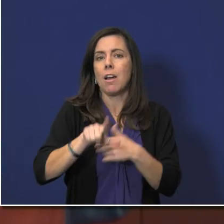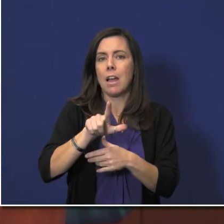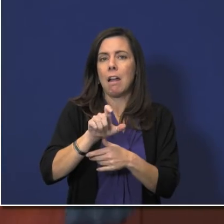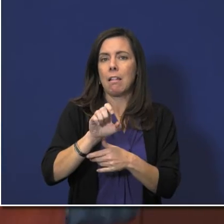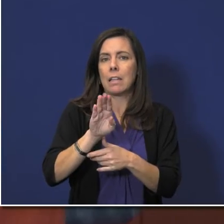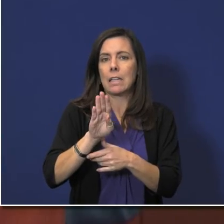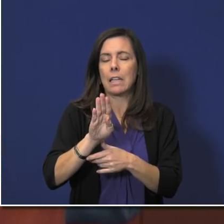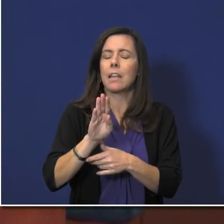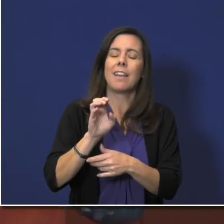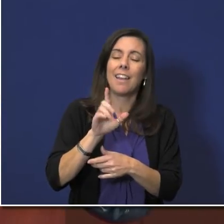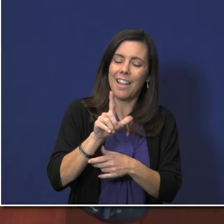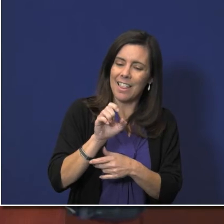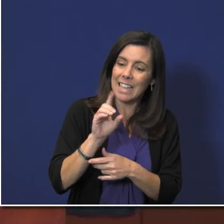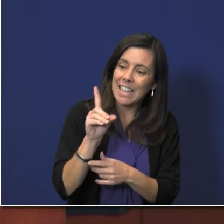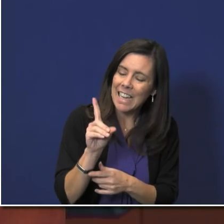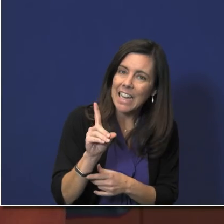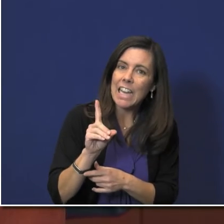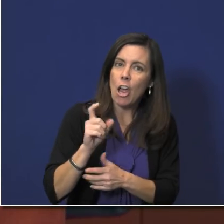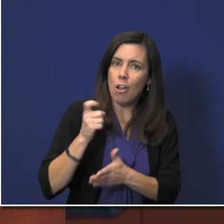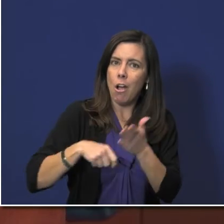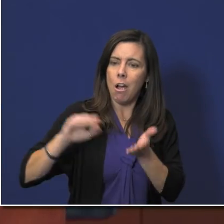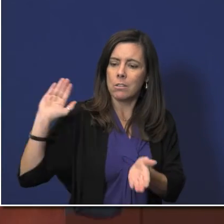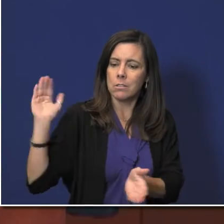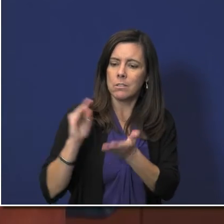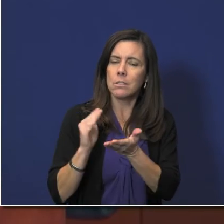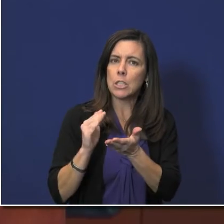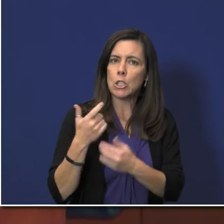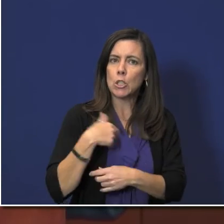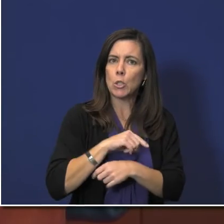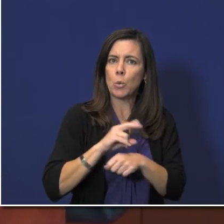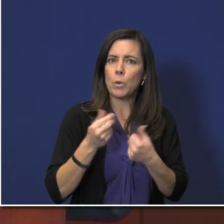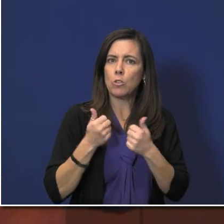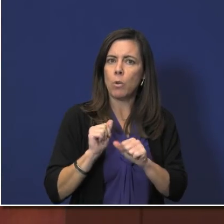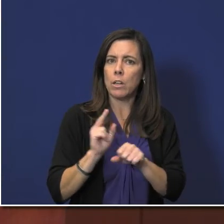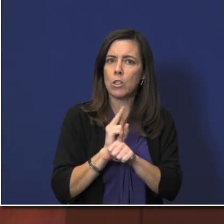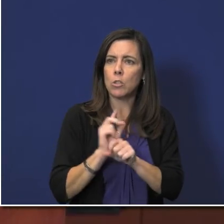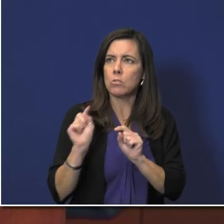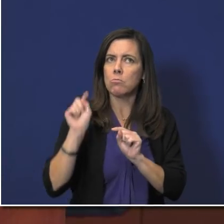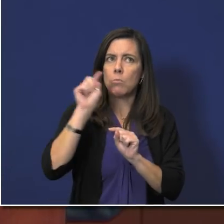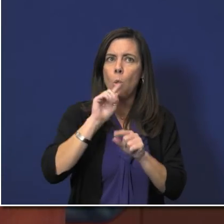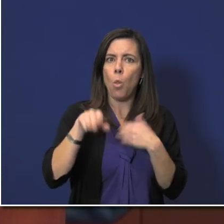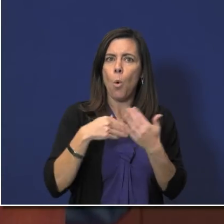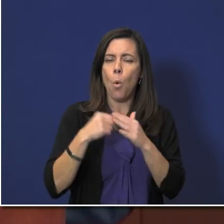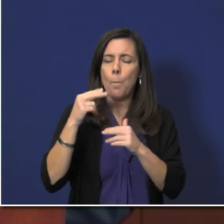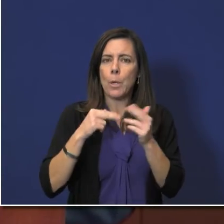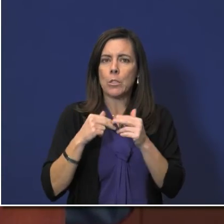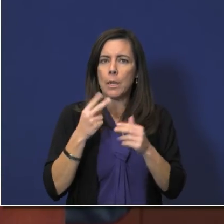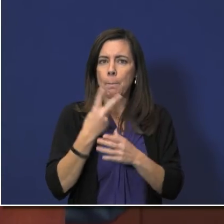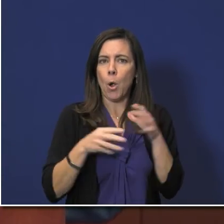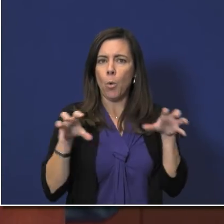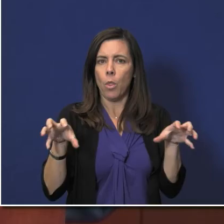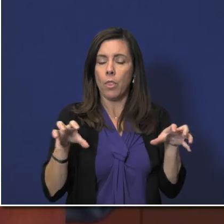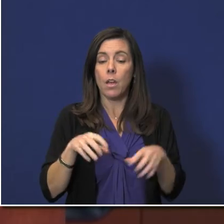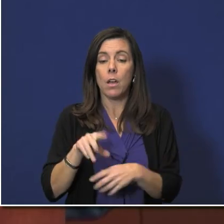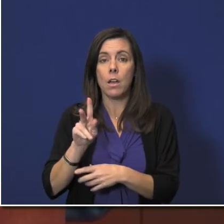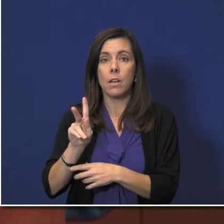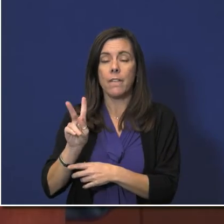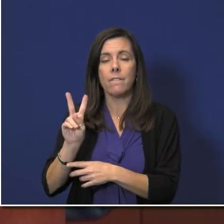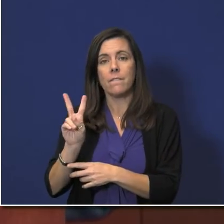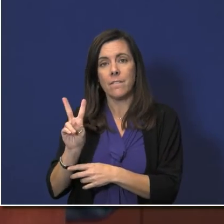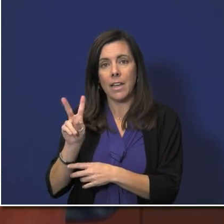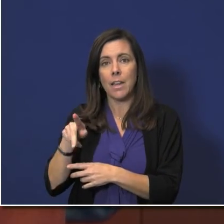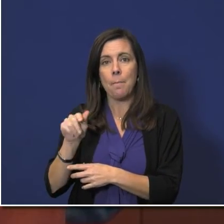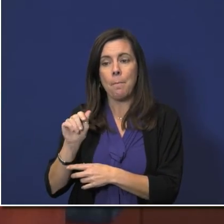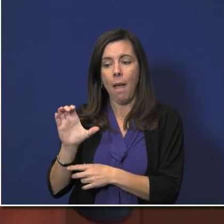We're utilizing more of them just in the overall building concepts, but in the VPAC, we've highlighted on a couple of interior shots inside the